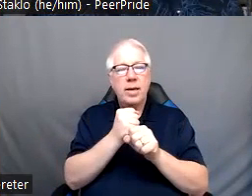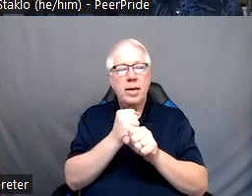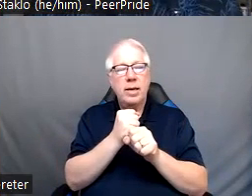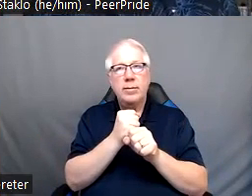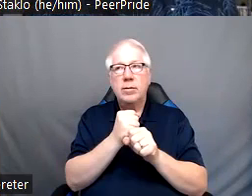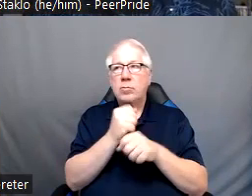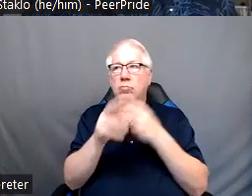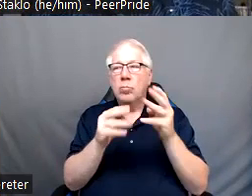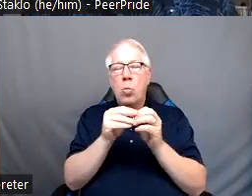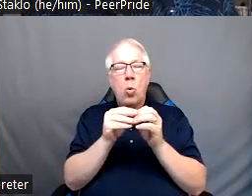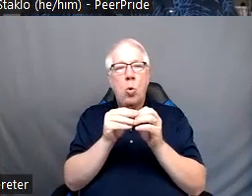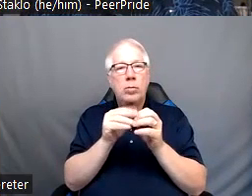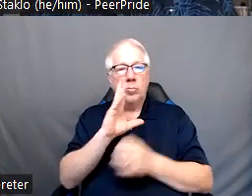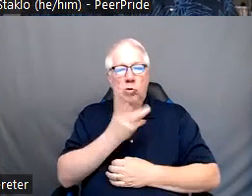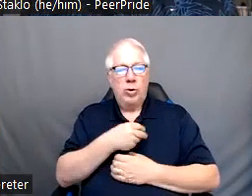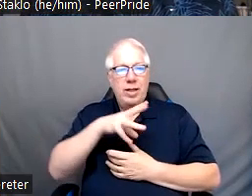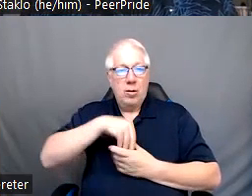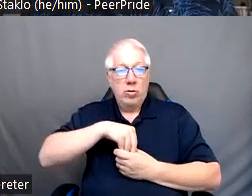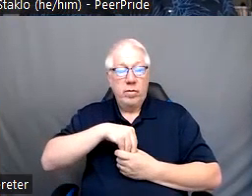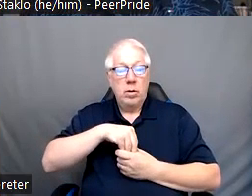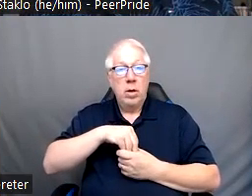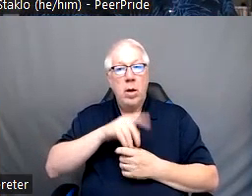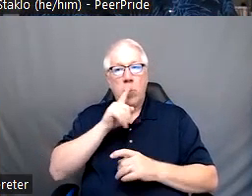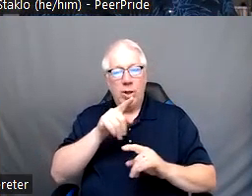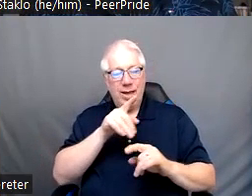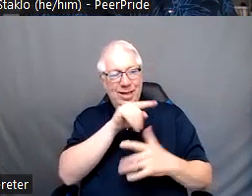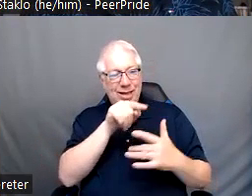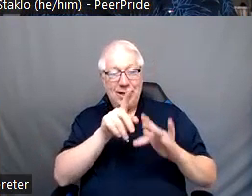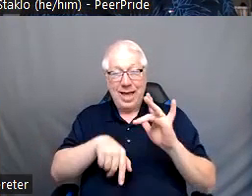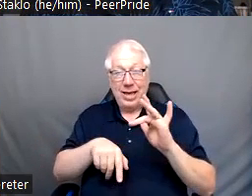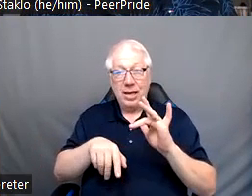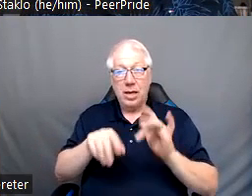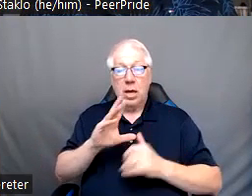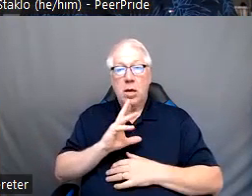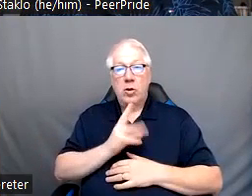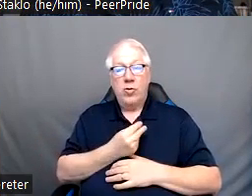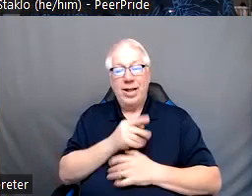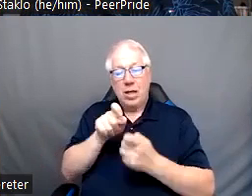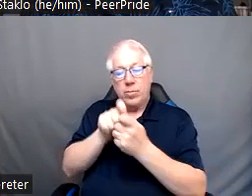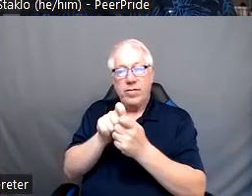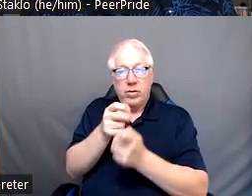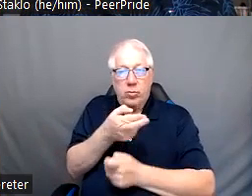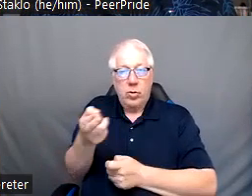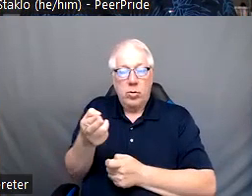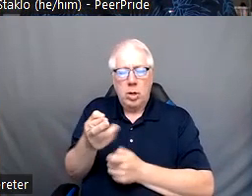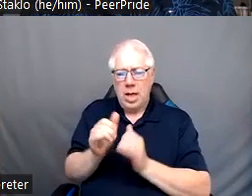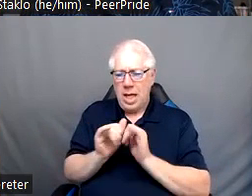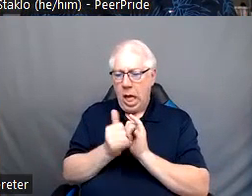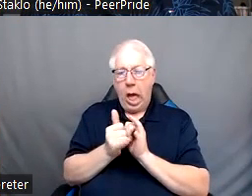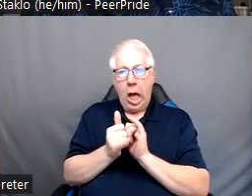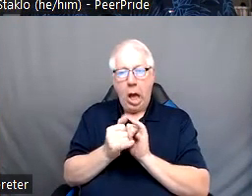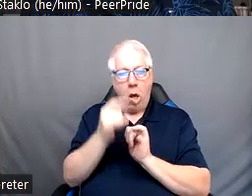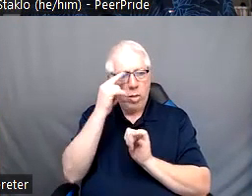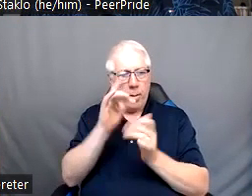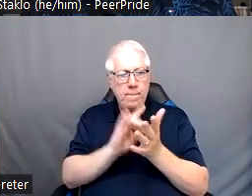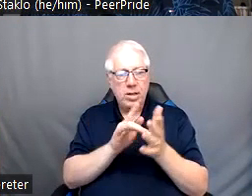trans-inclusive. But what's really lacking, even more than those things, are trans-specific resources. So how should we think about medication